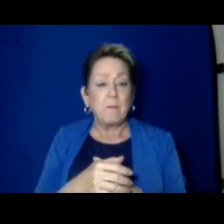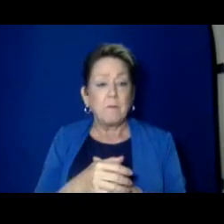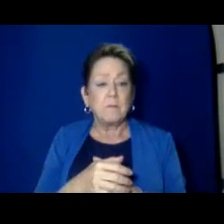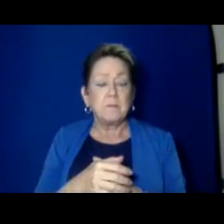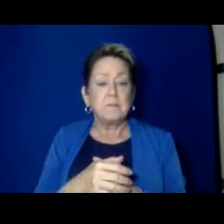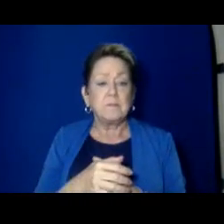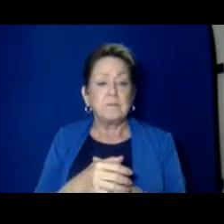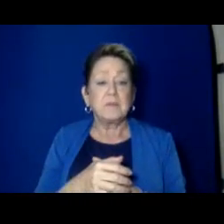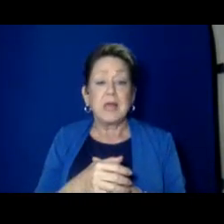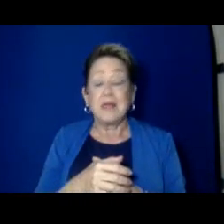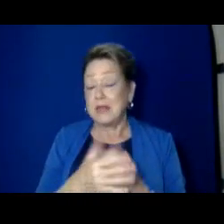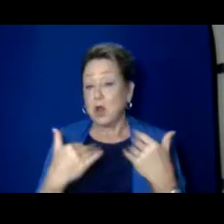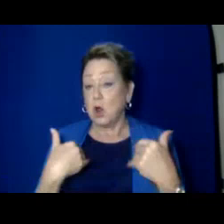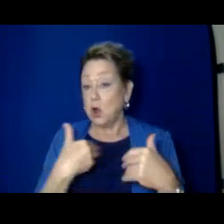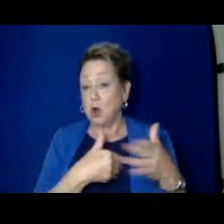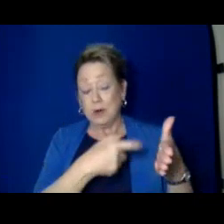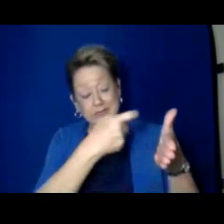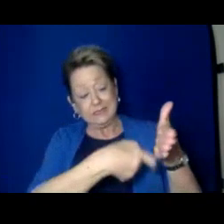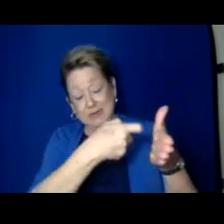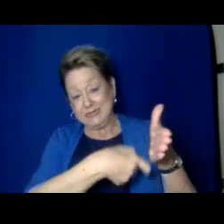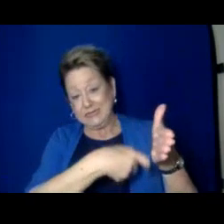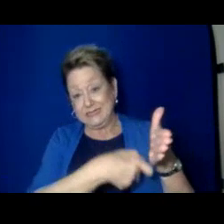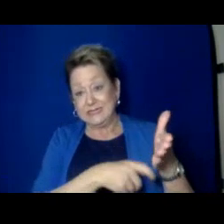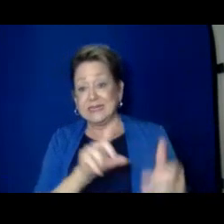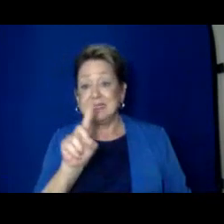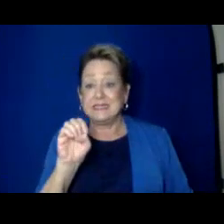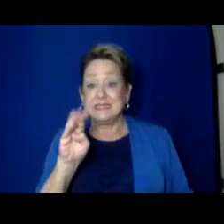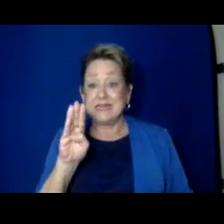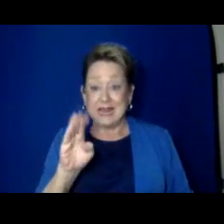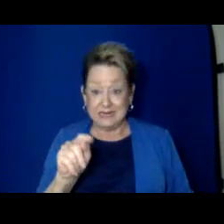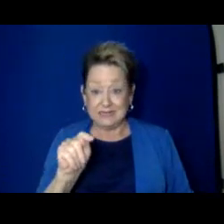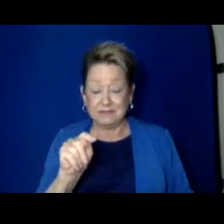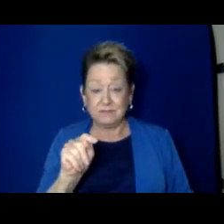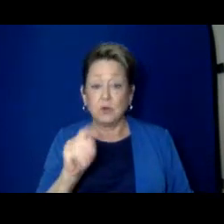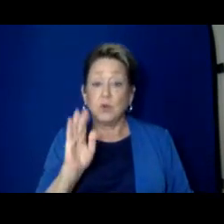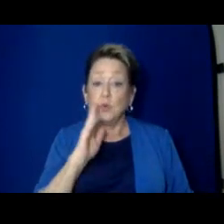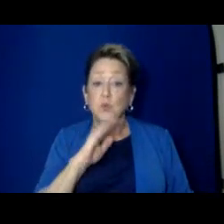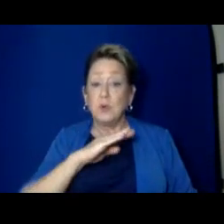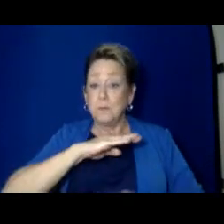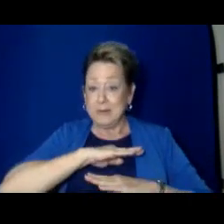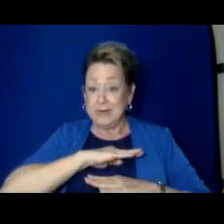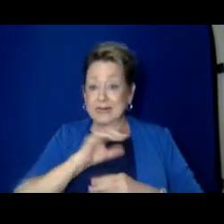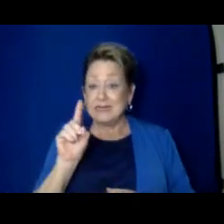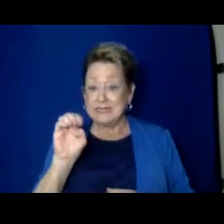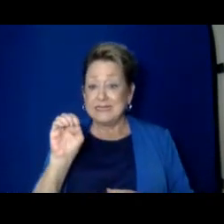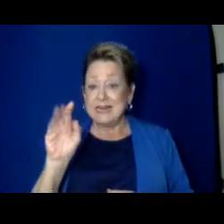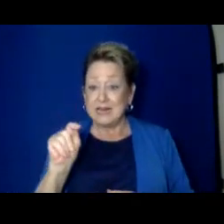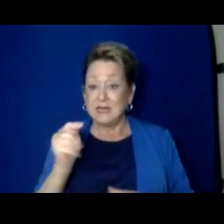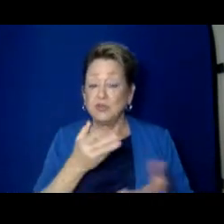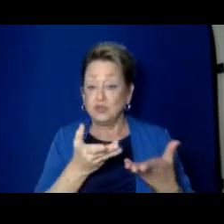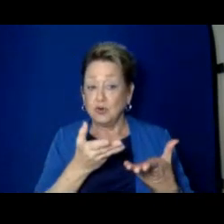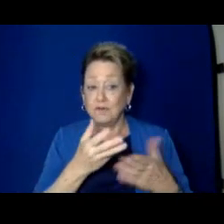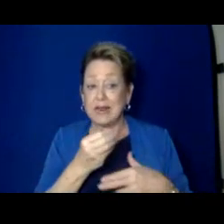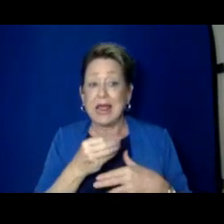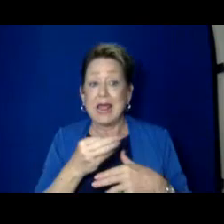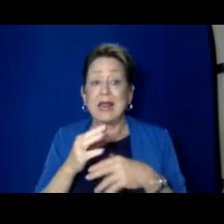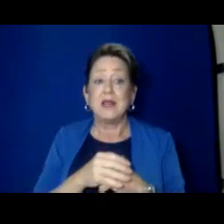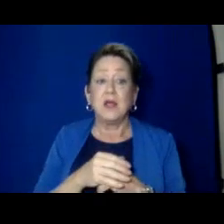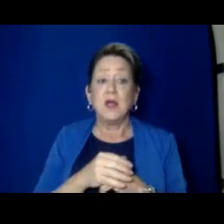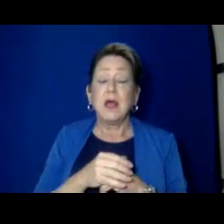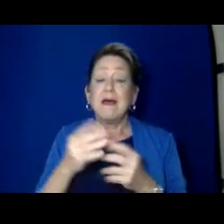And when we consider our expenses, our debt service remains the same. We will still meet our debt service obligations, and our revenue